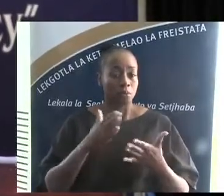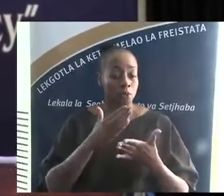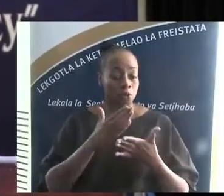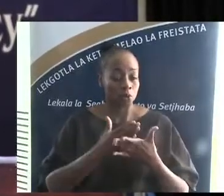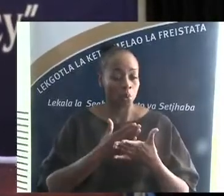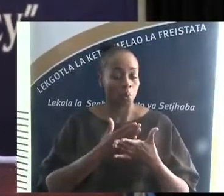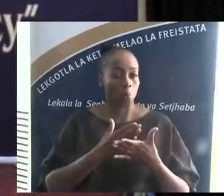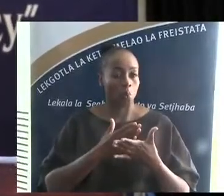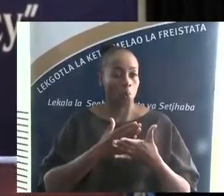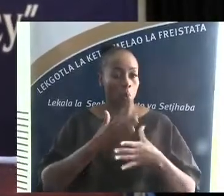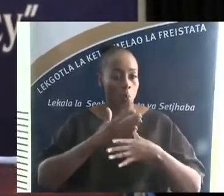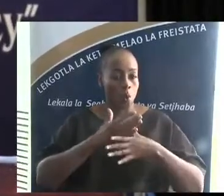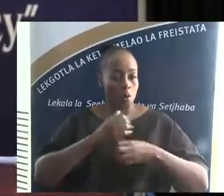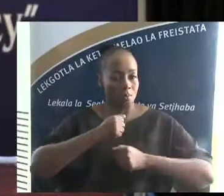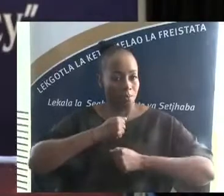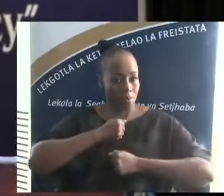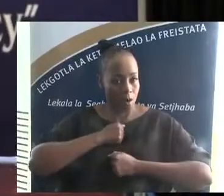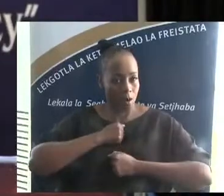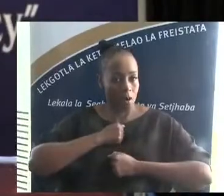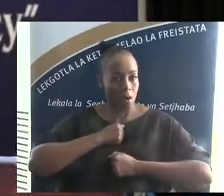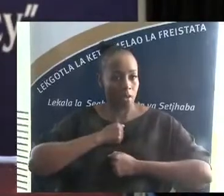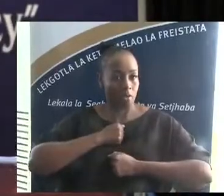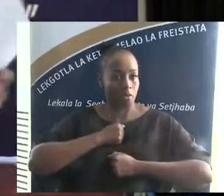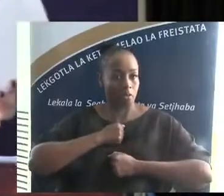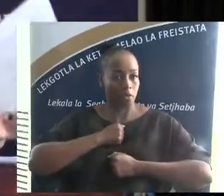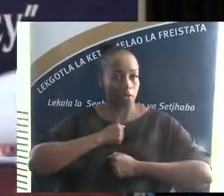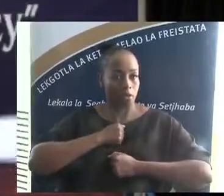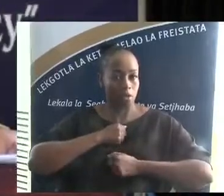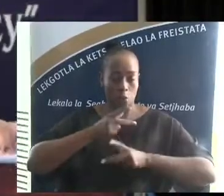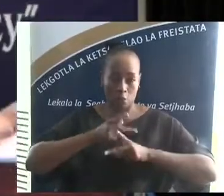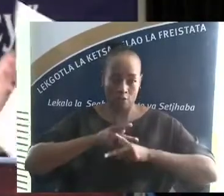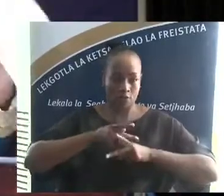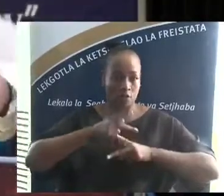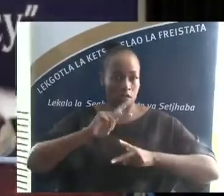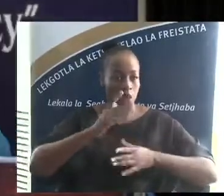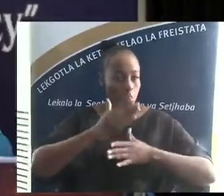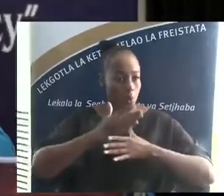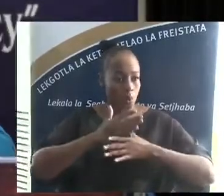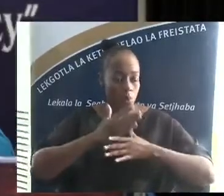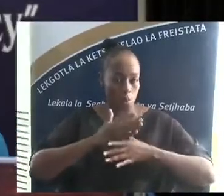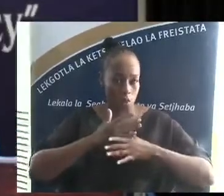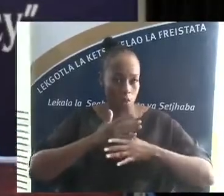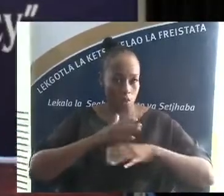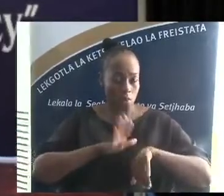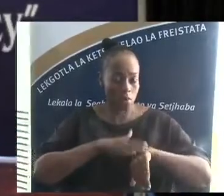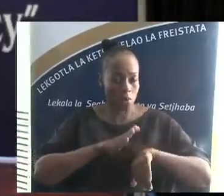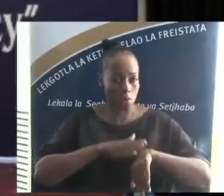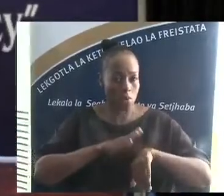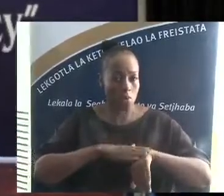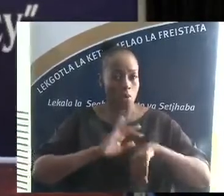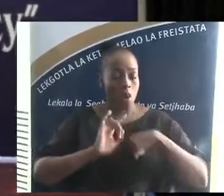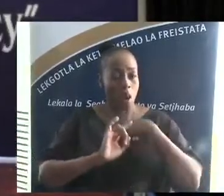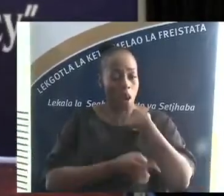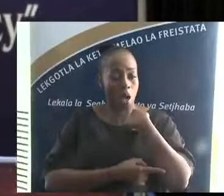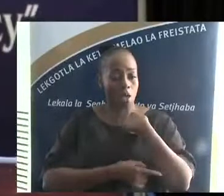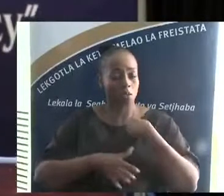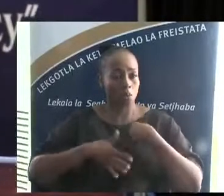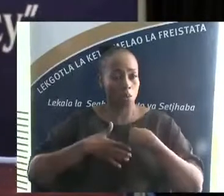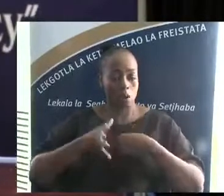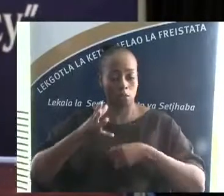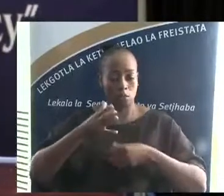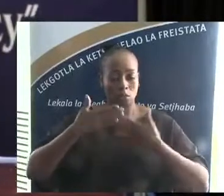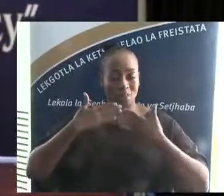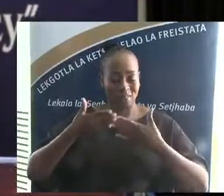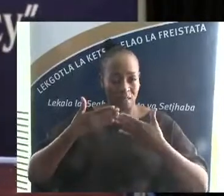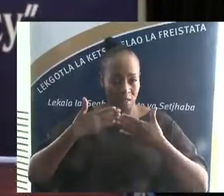various deployments ethically with humility and professionalism. Lastly, I'd like to thank my family, my